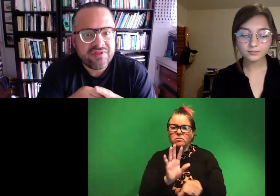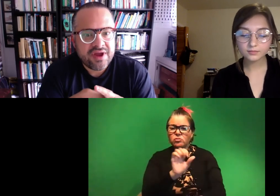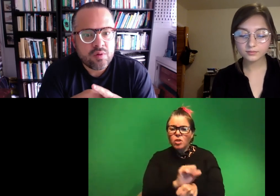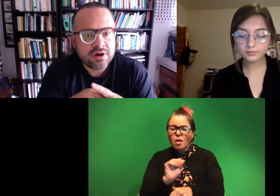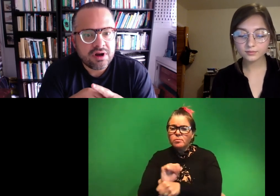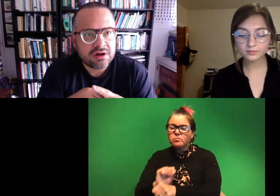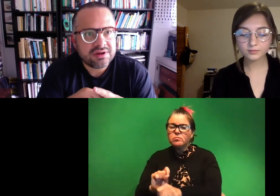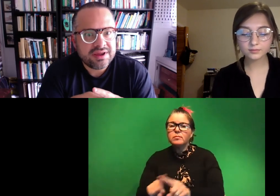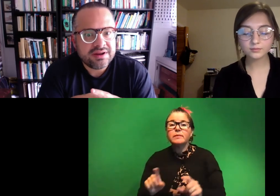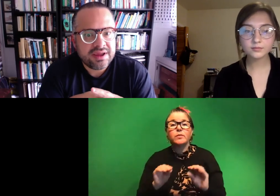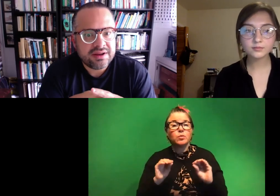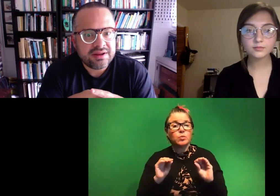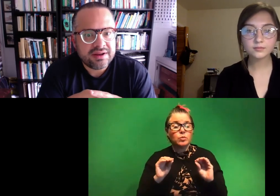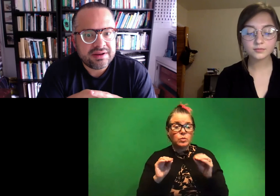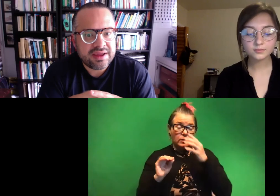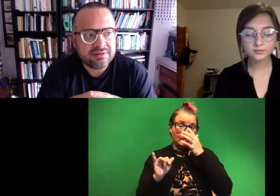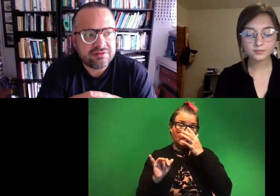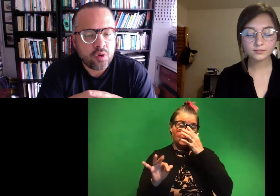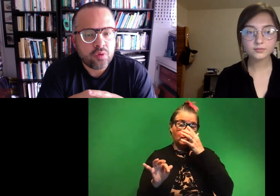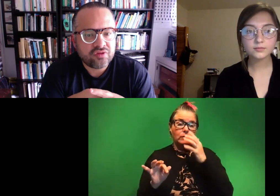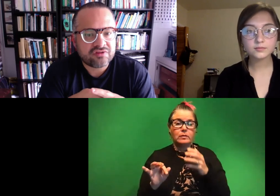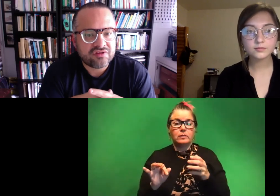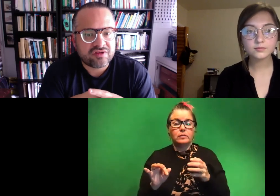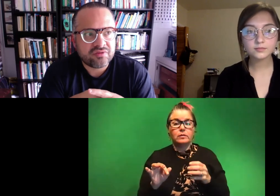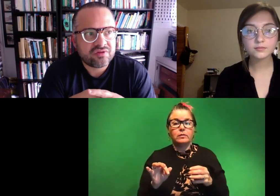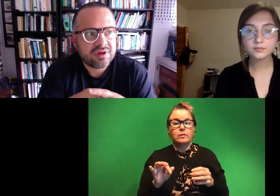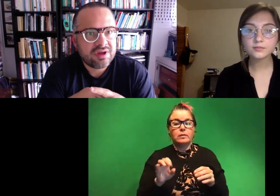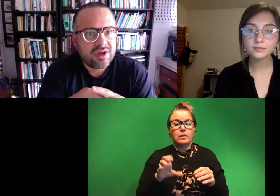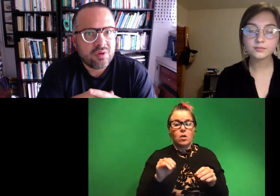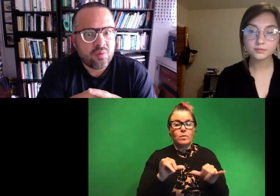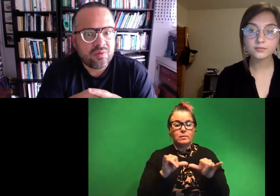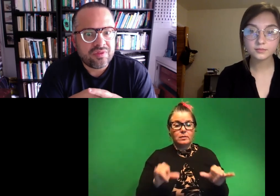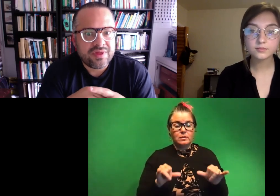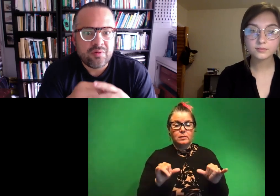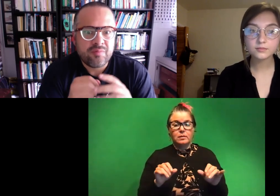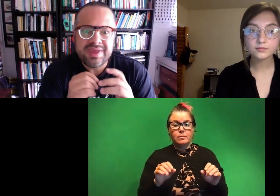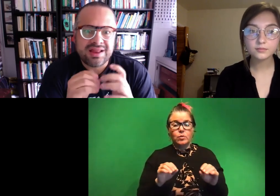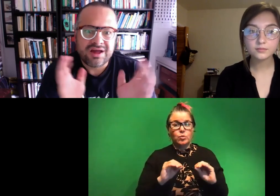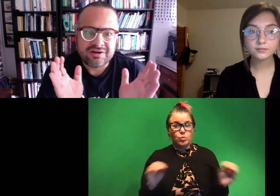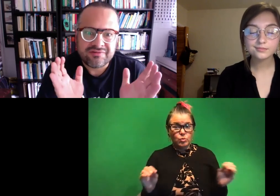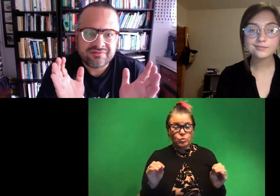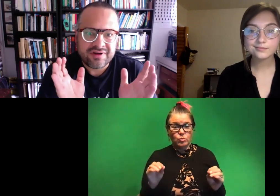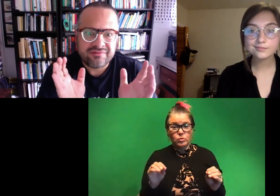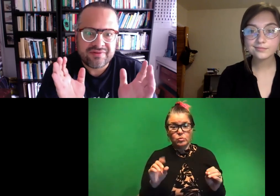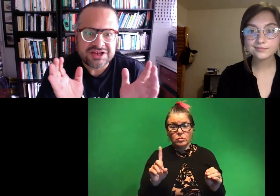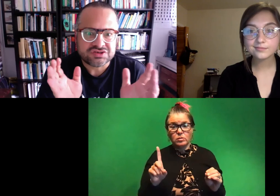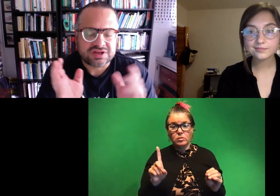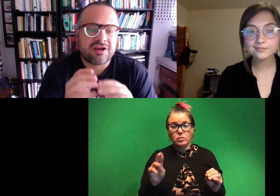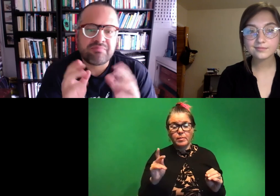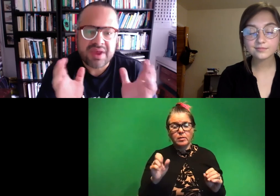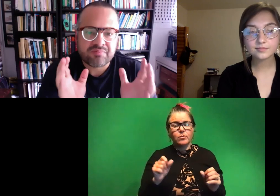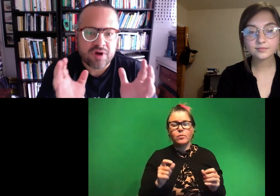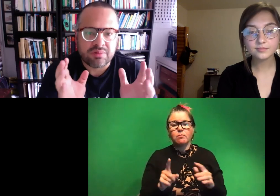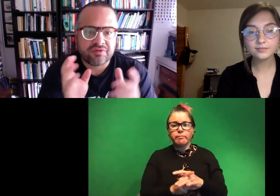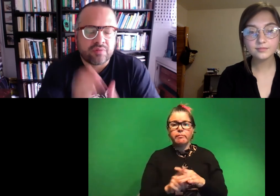if they were not in those ecosystems, there will be a lot of issues, a lot